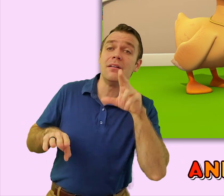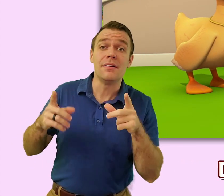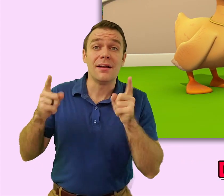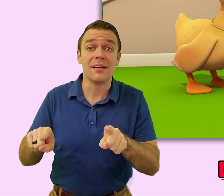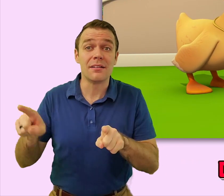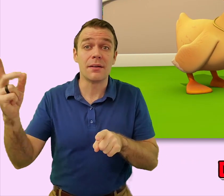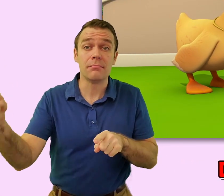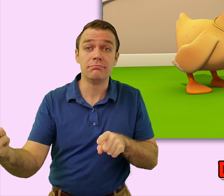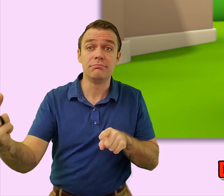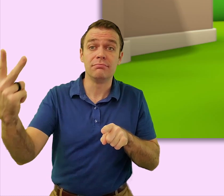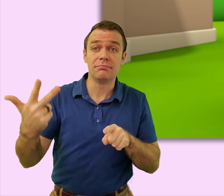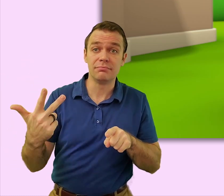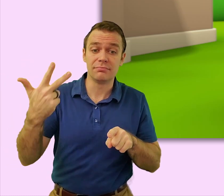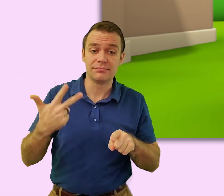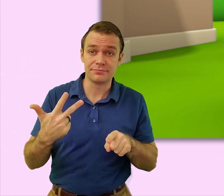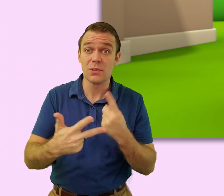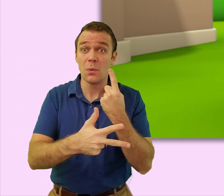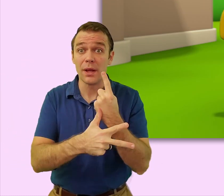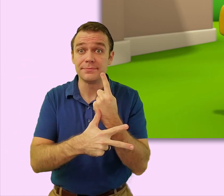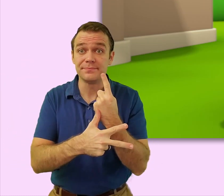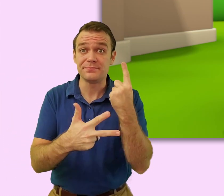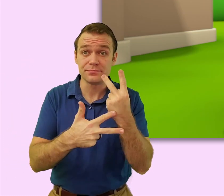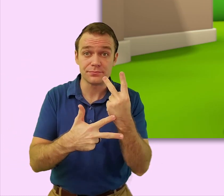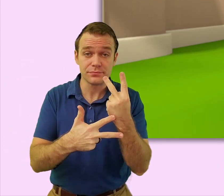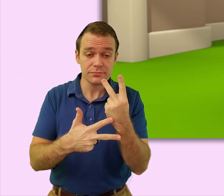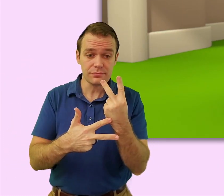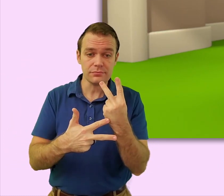only 3 little ducks came back. 1,